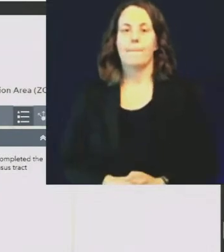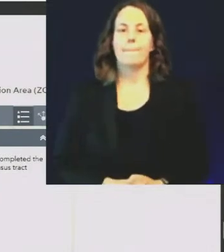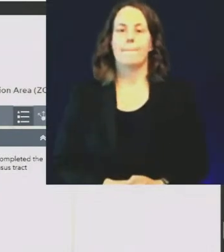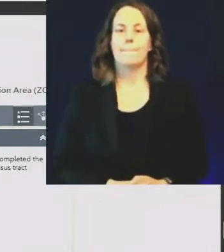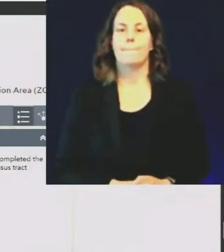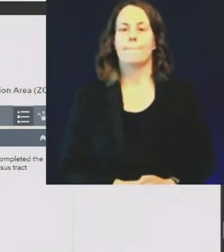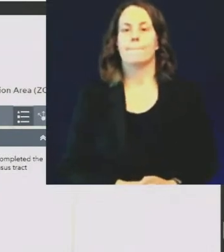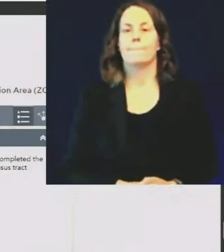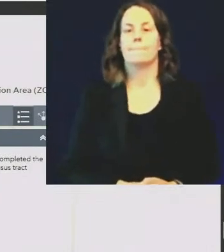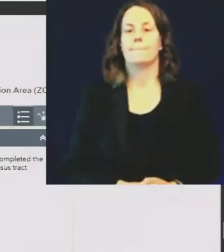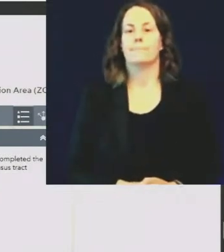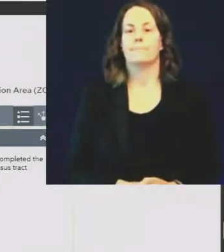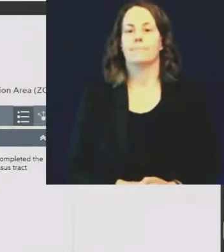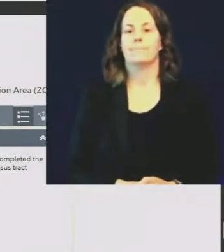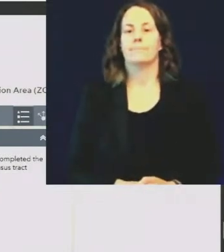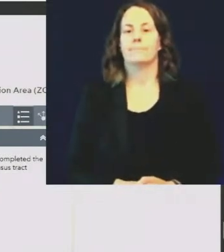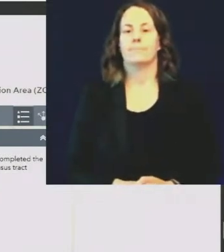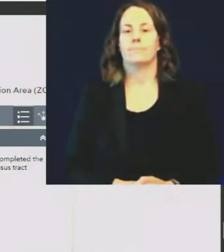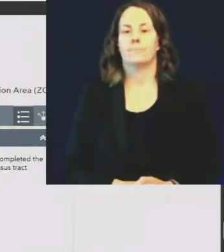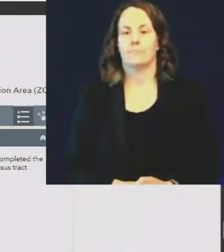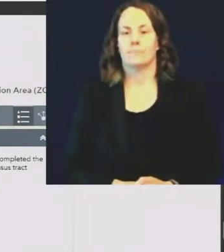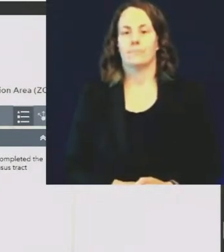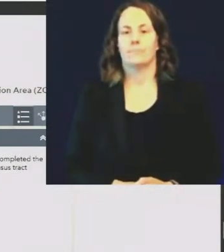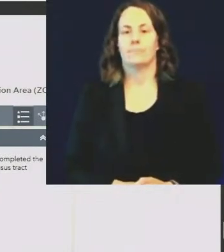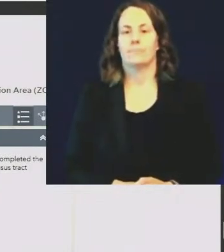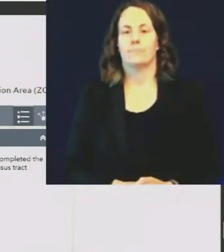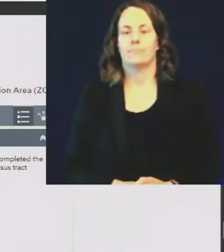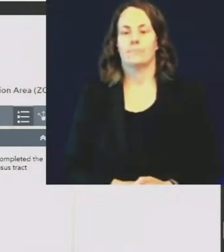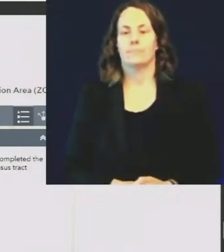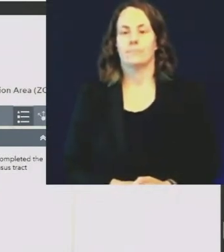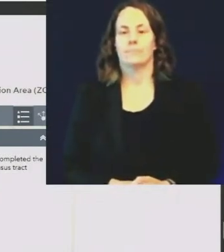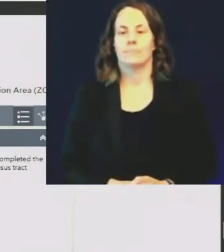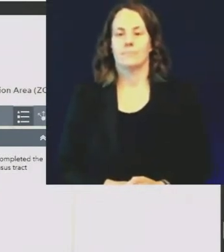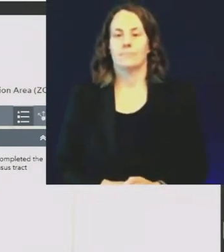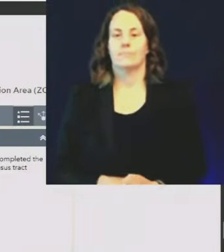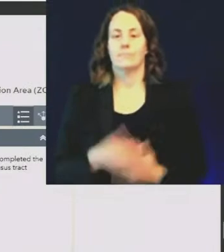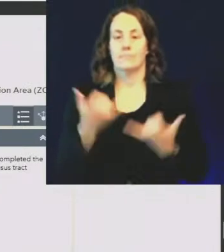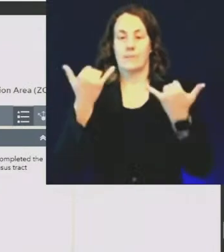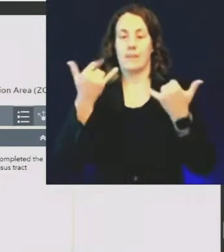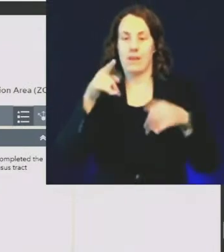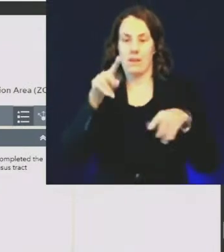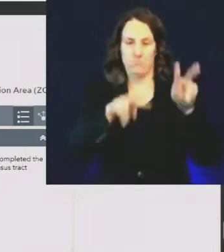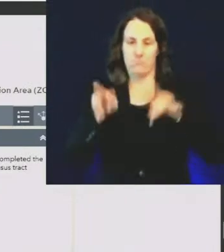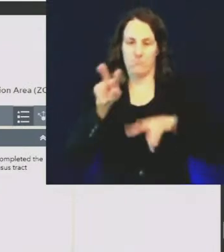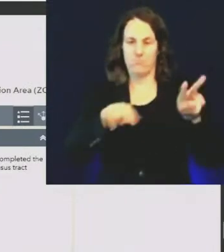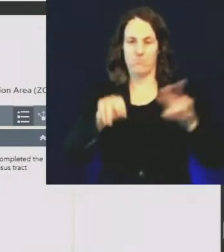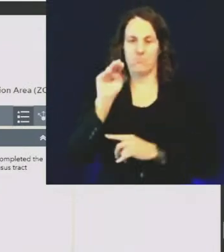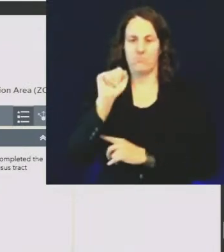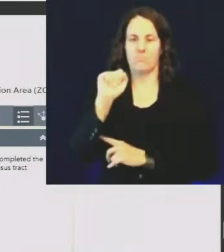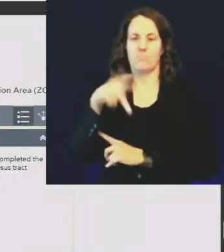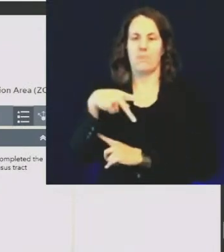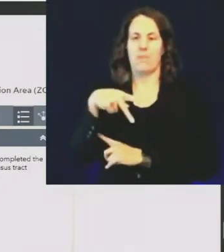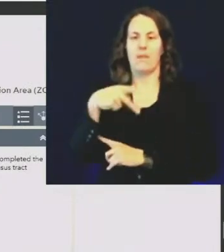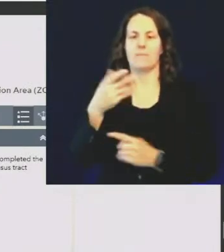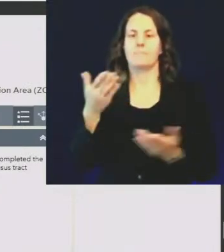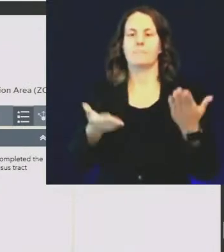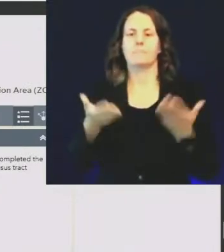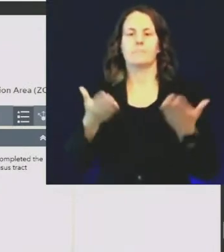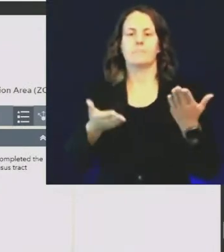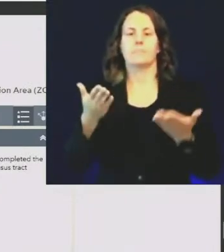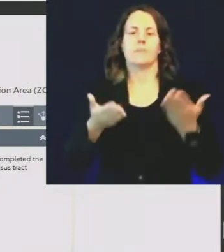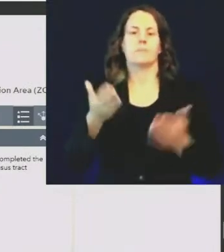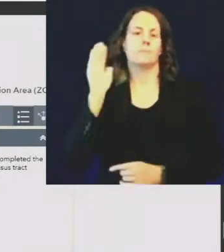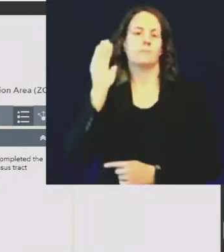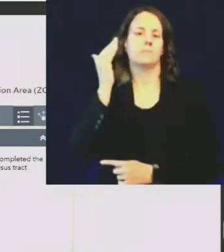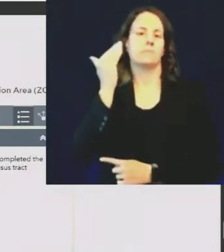map above. Because some of the addresses that we have in the Wisconsin Immunization Registry, that is